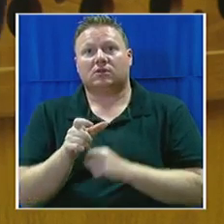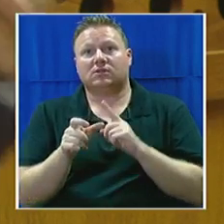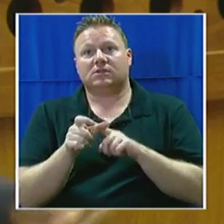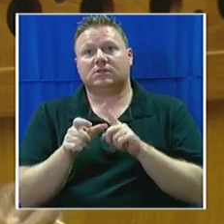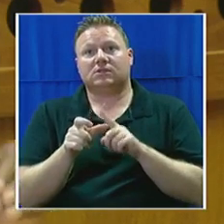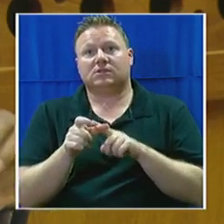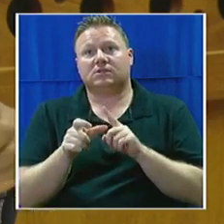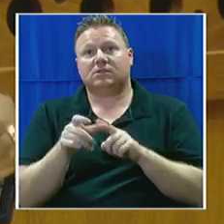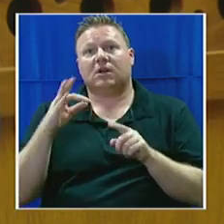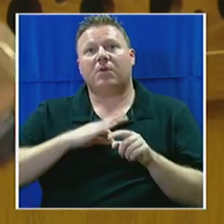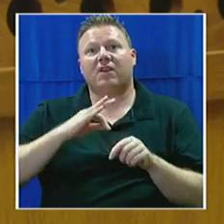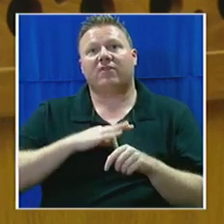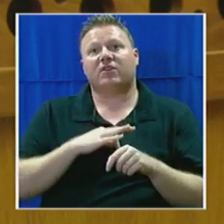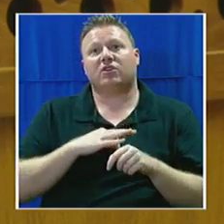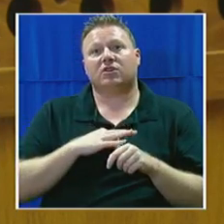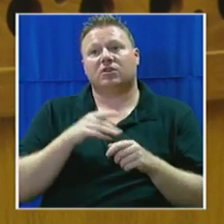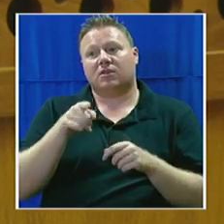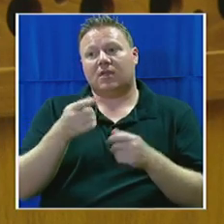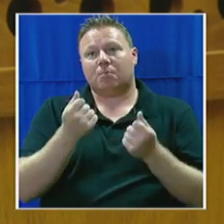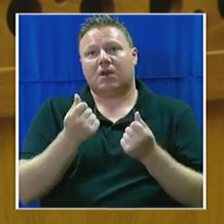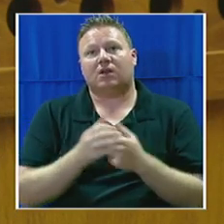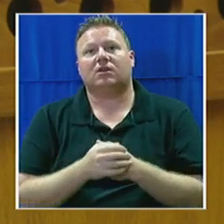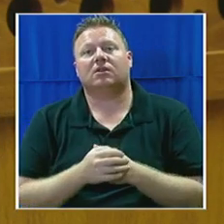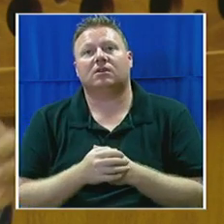a beneficiary of that amount.